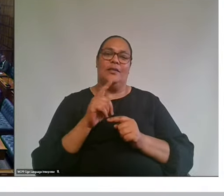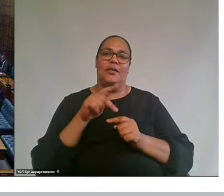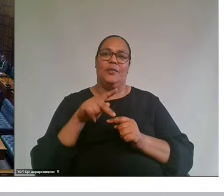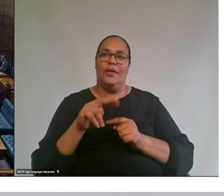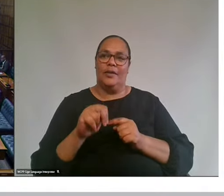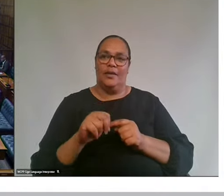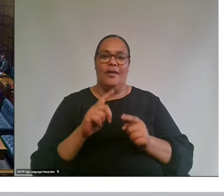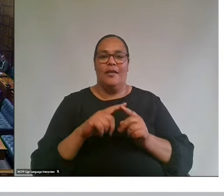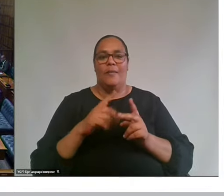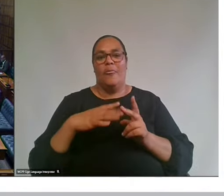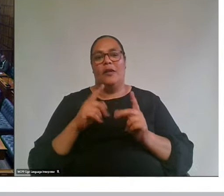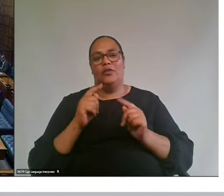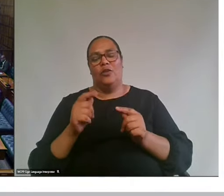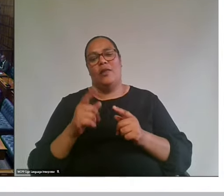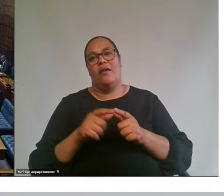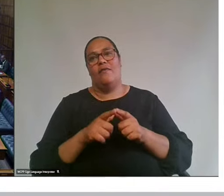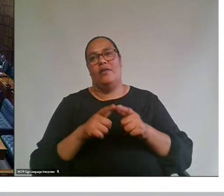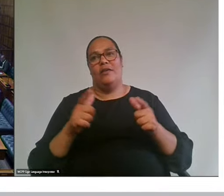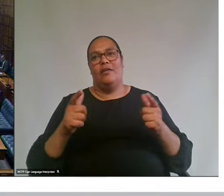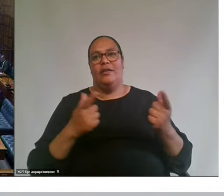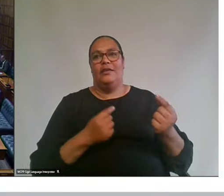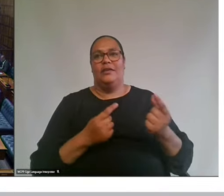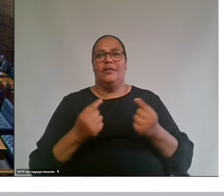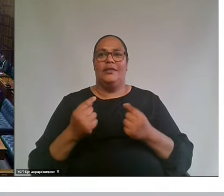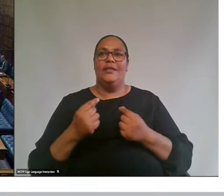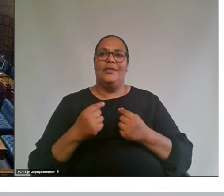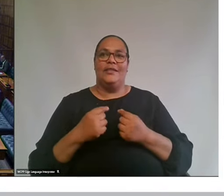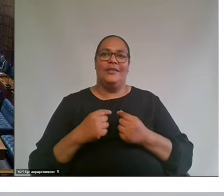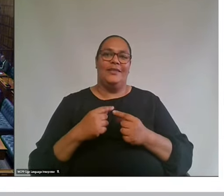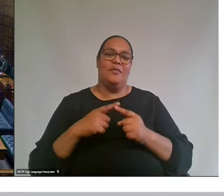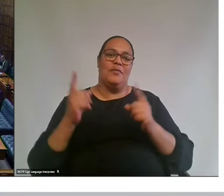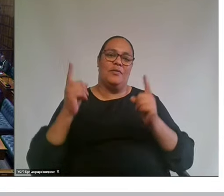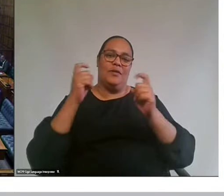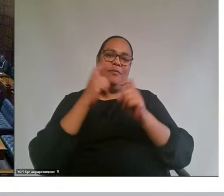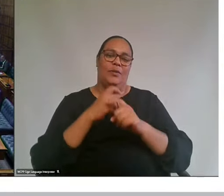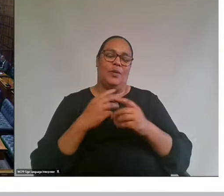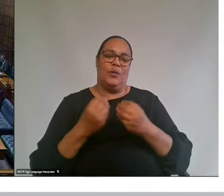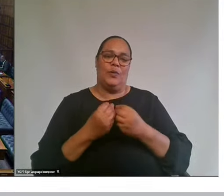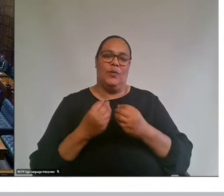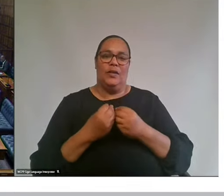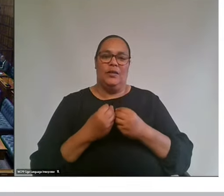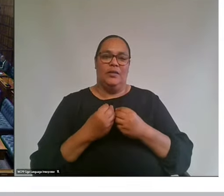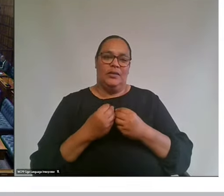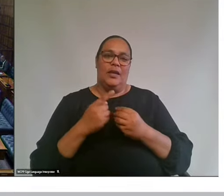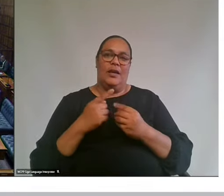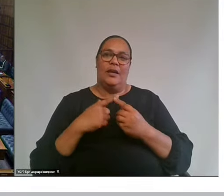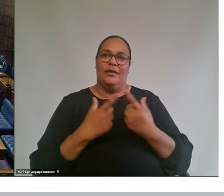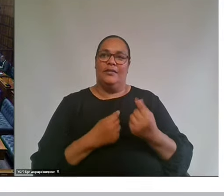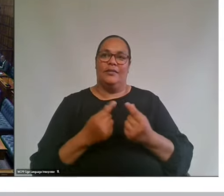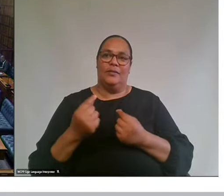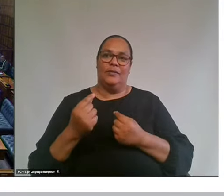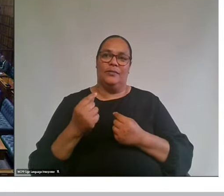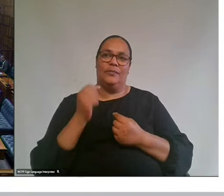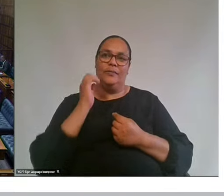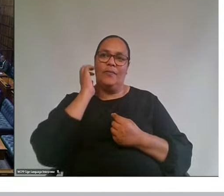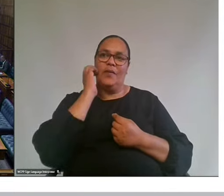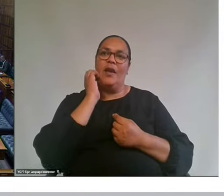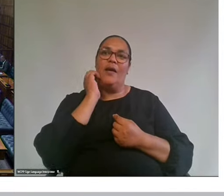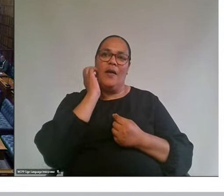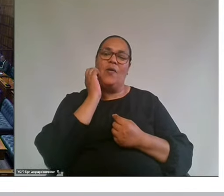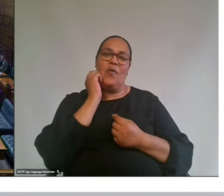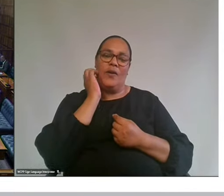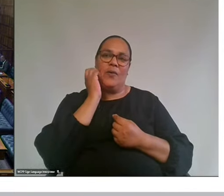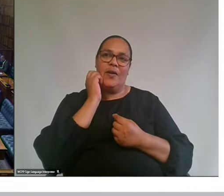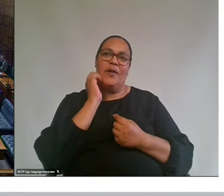transnet have very long more complicated roots of G raising Capital than than us they're a